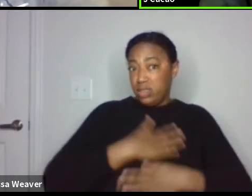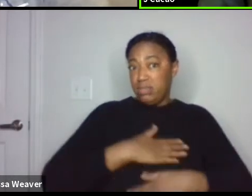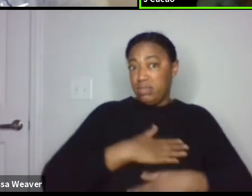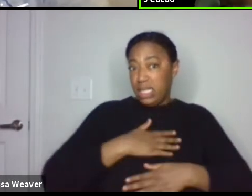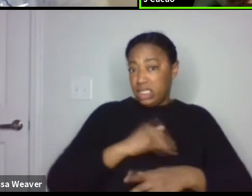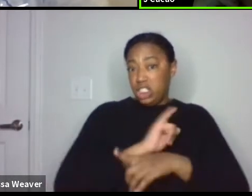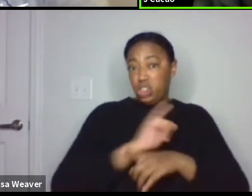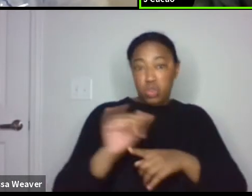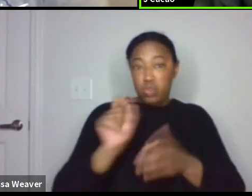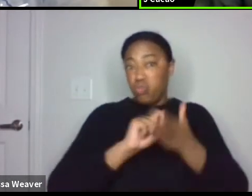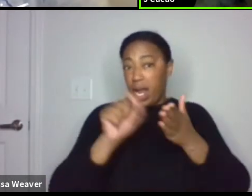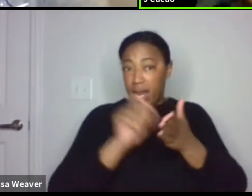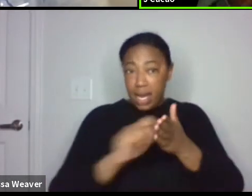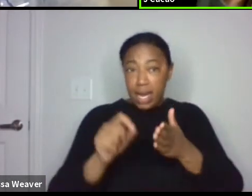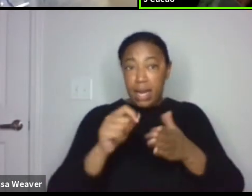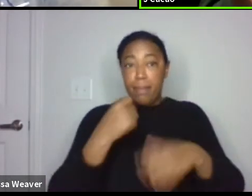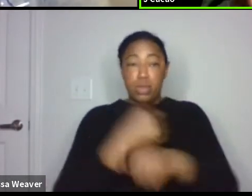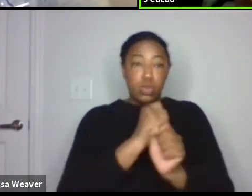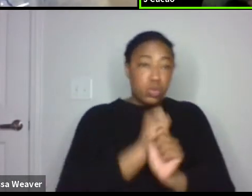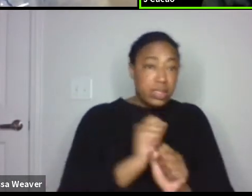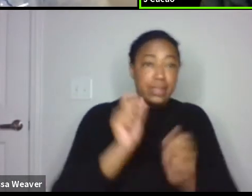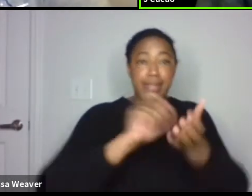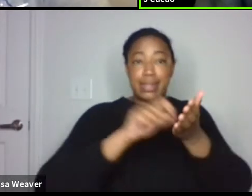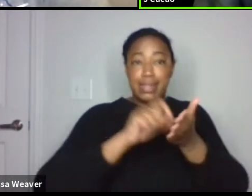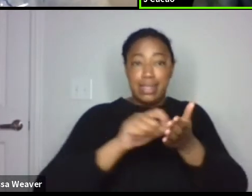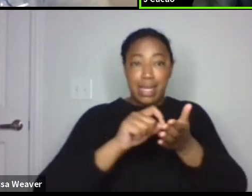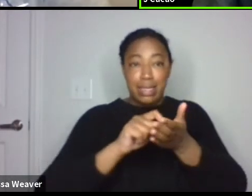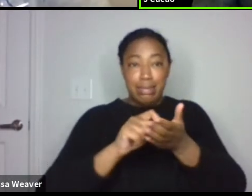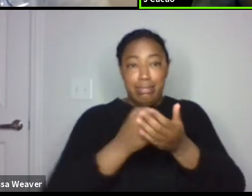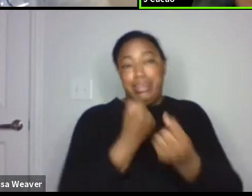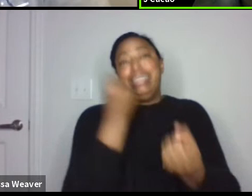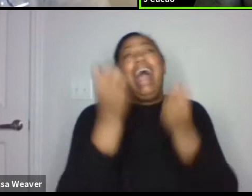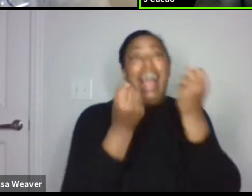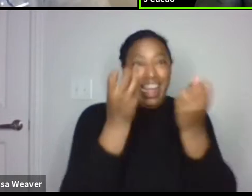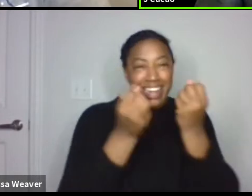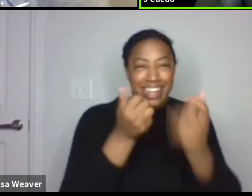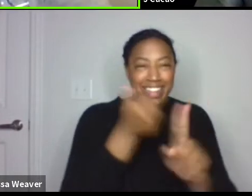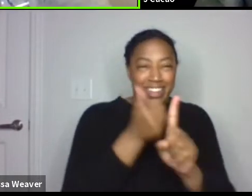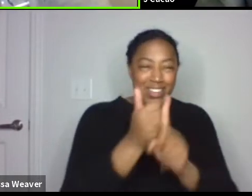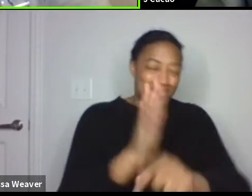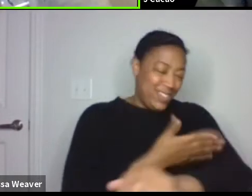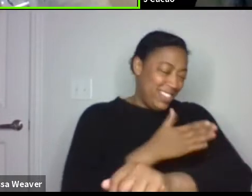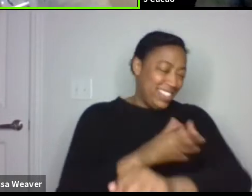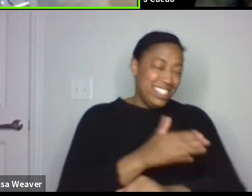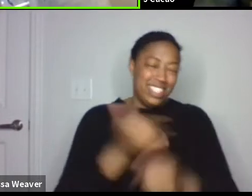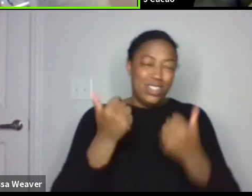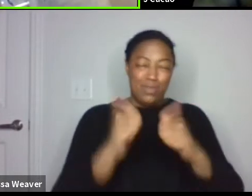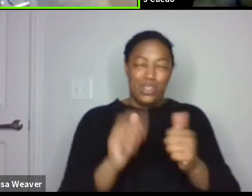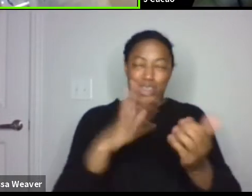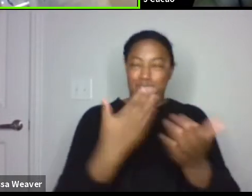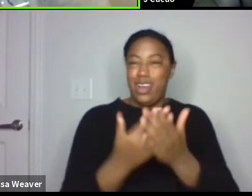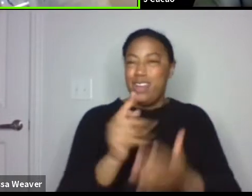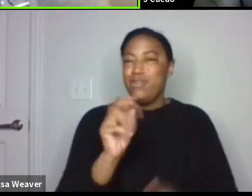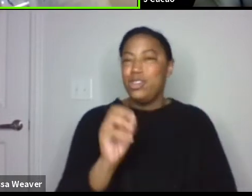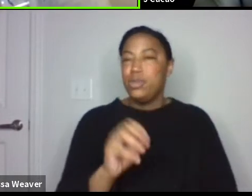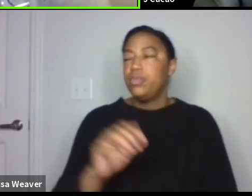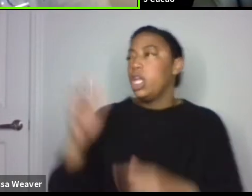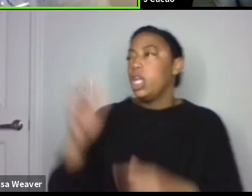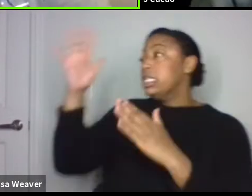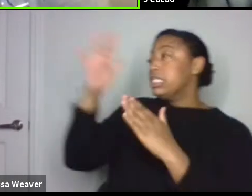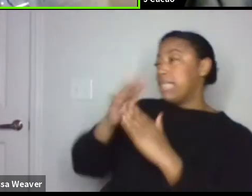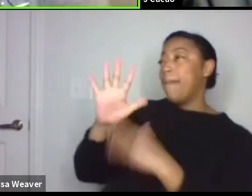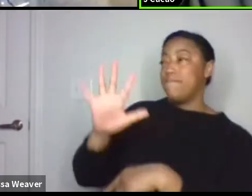producing, and, you know, signing their own music. So that's the level I'm trying to get to. You know what I'm saying? So who your top 5 artists right